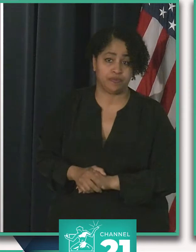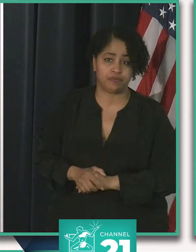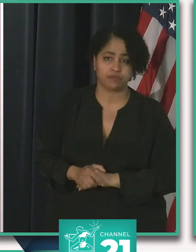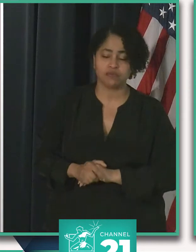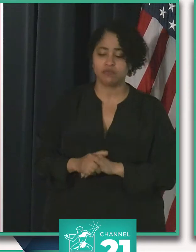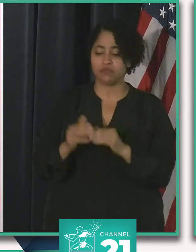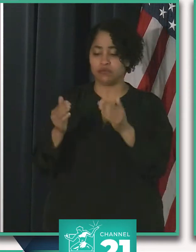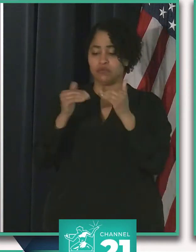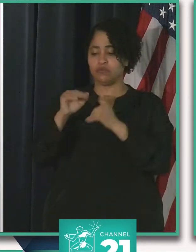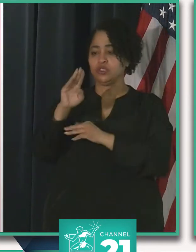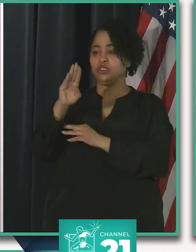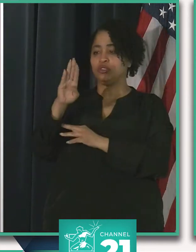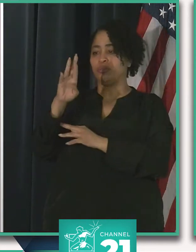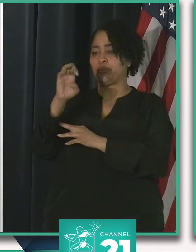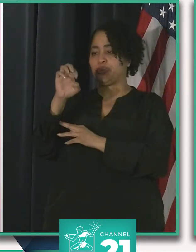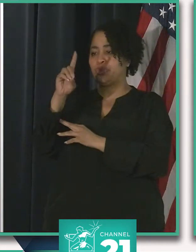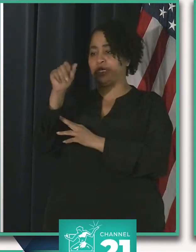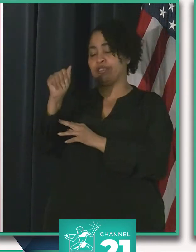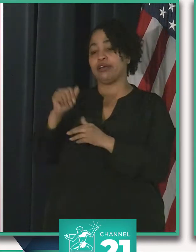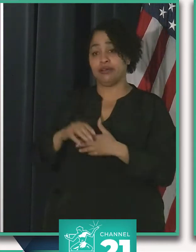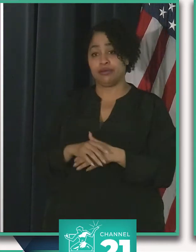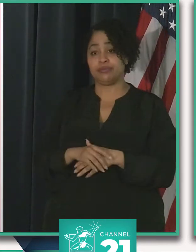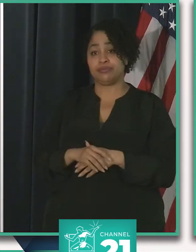Next is Brenda.